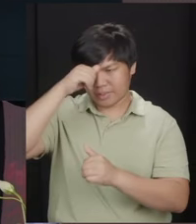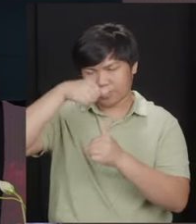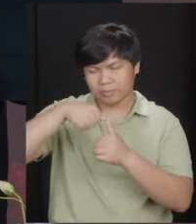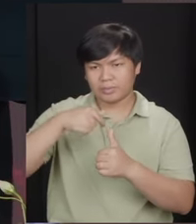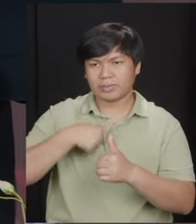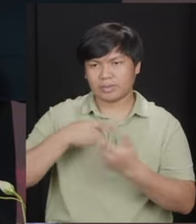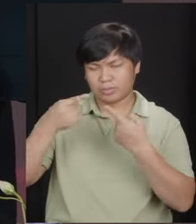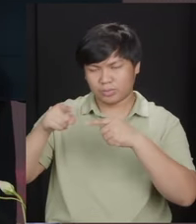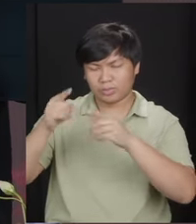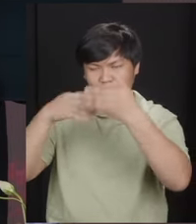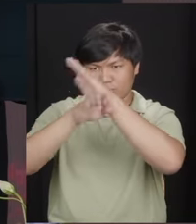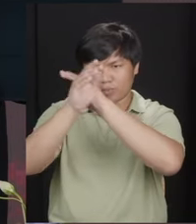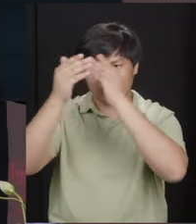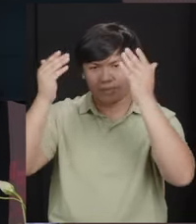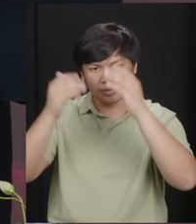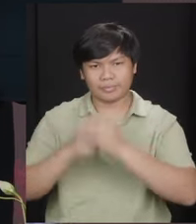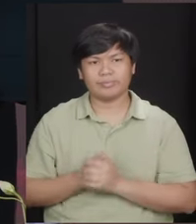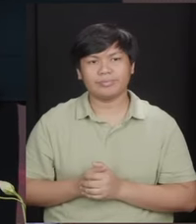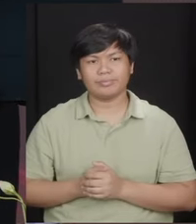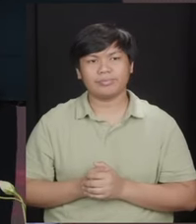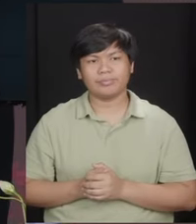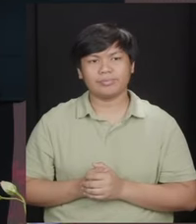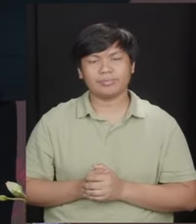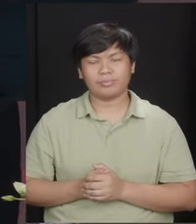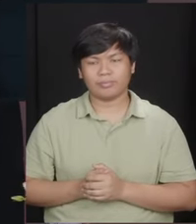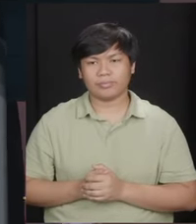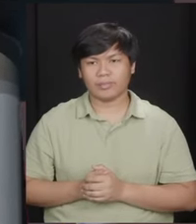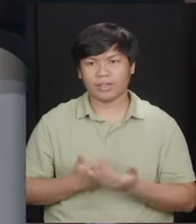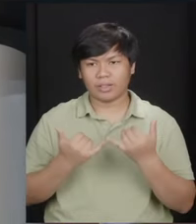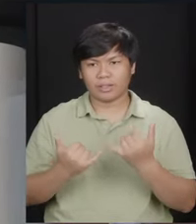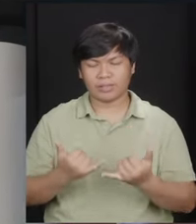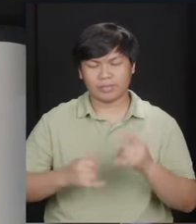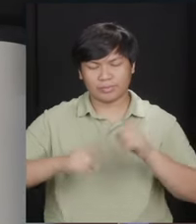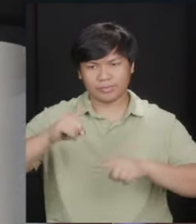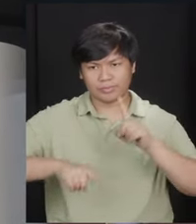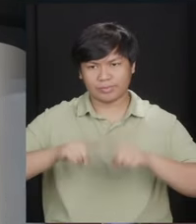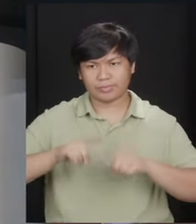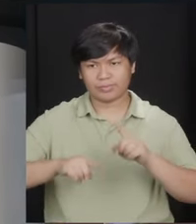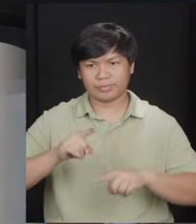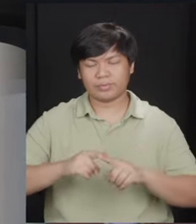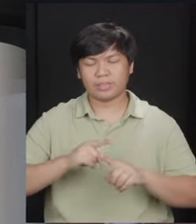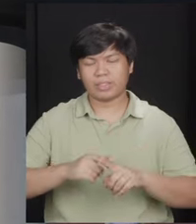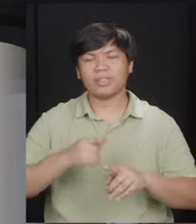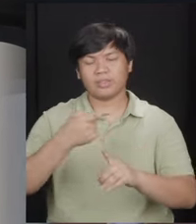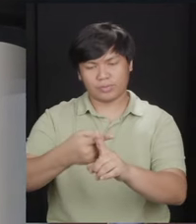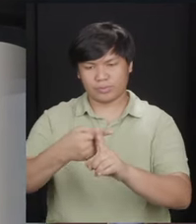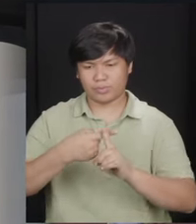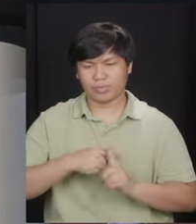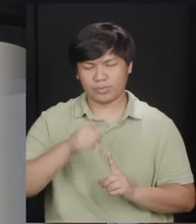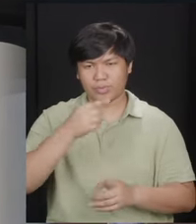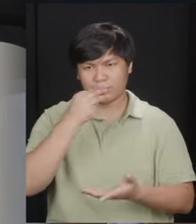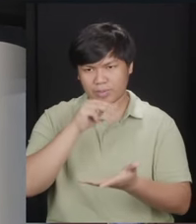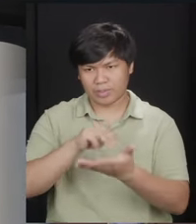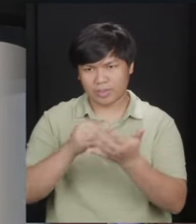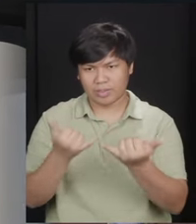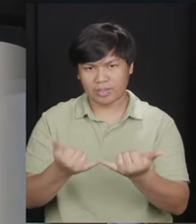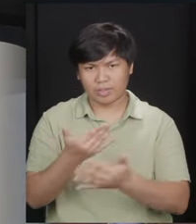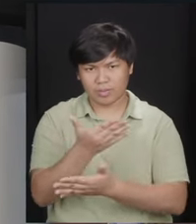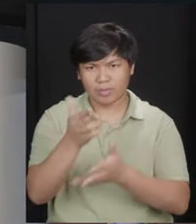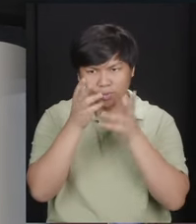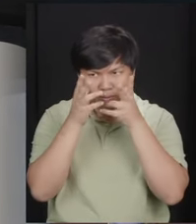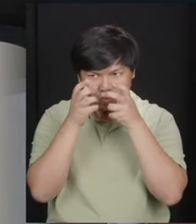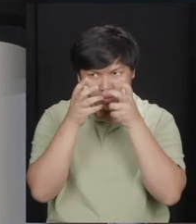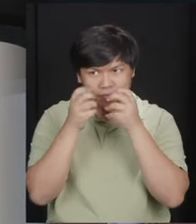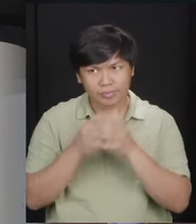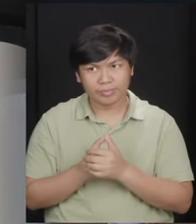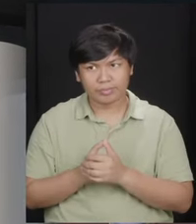into your kingdom." That's calling. So friends, if you've done that, then this message is for you. "But I say to you who hear." So